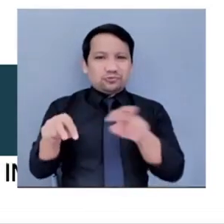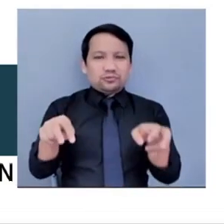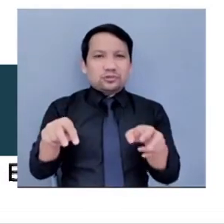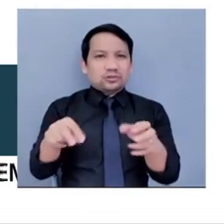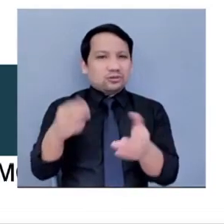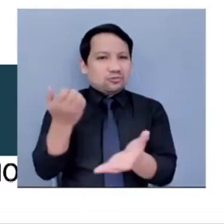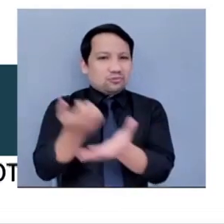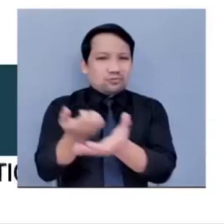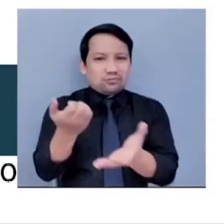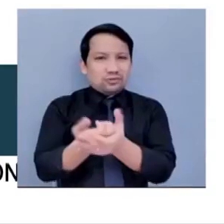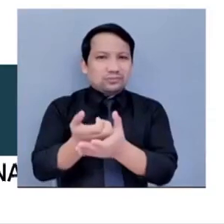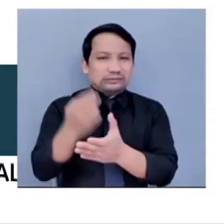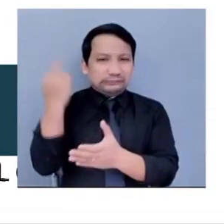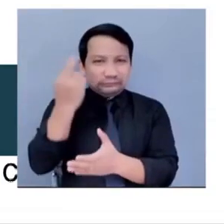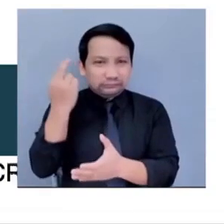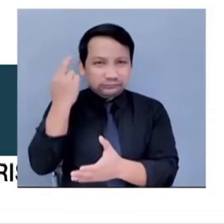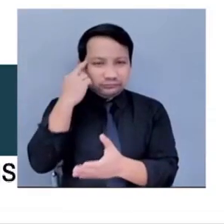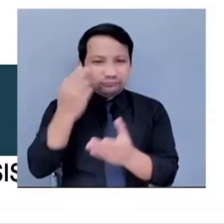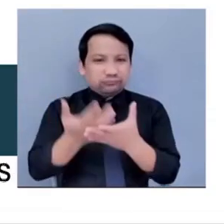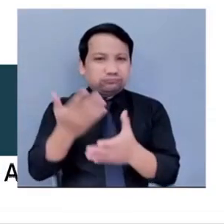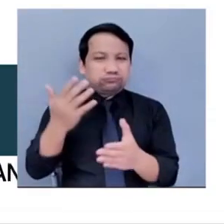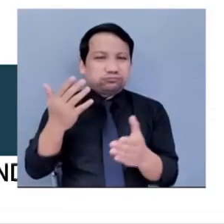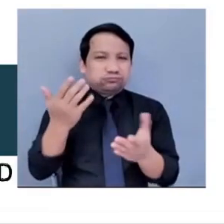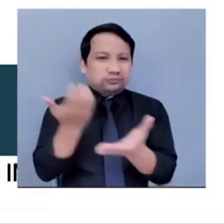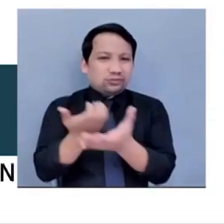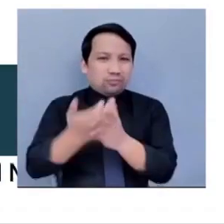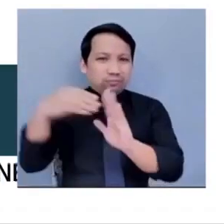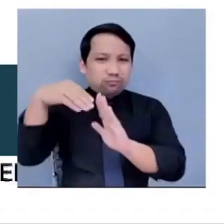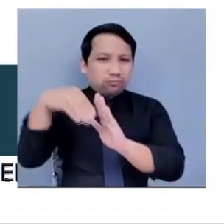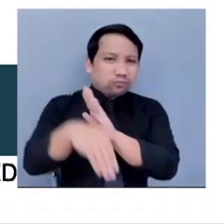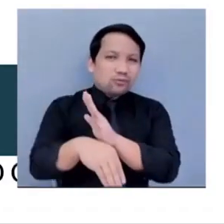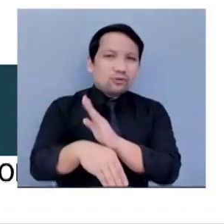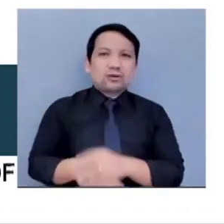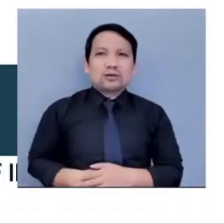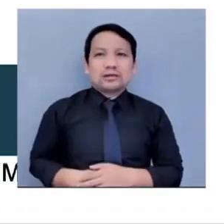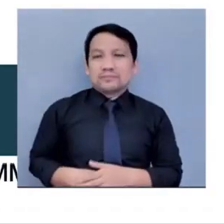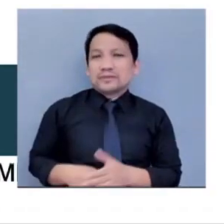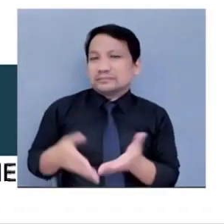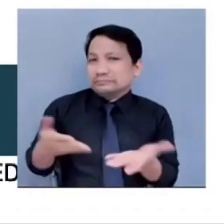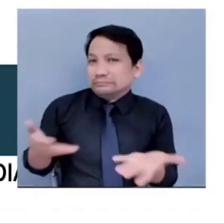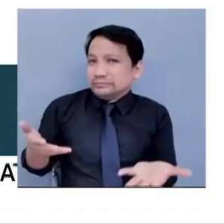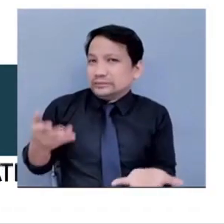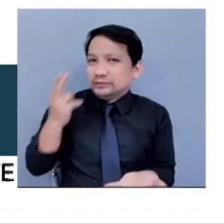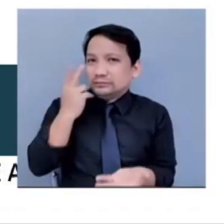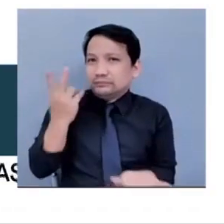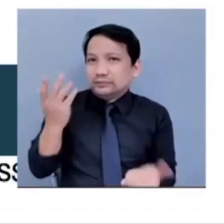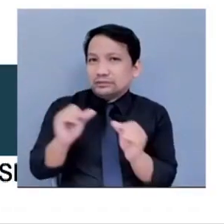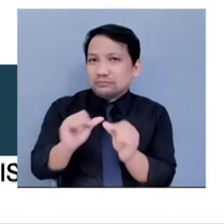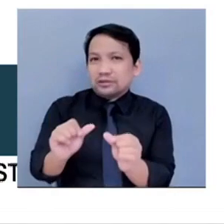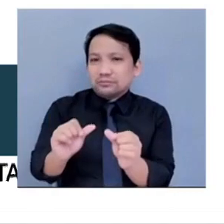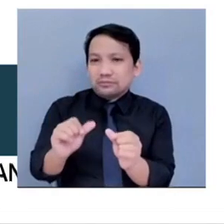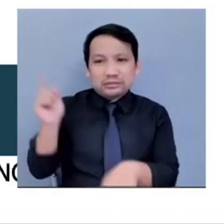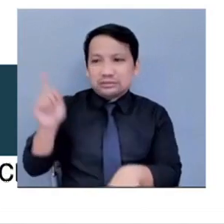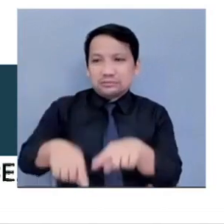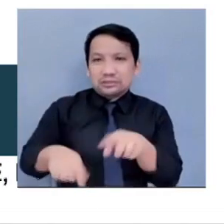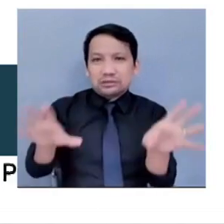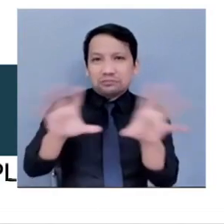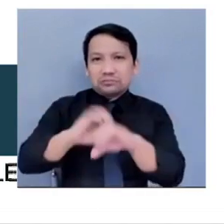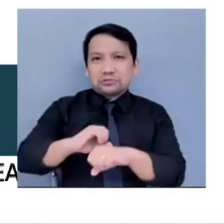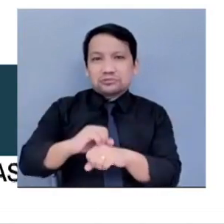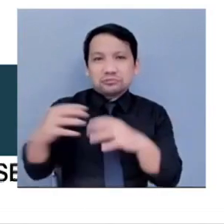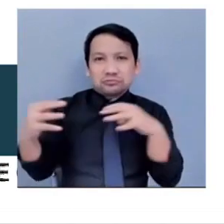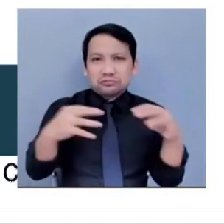into a tailspin. But here's the thing, it doesn't seem that it's going to end soon.